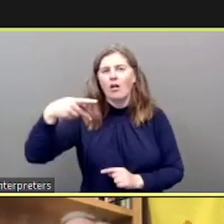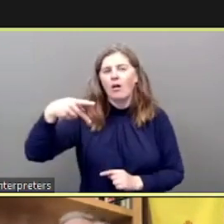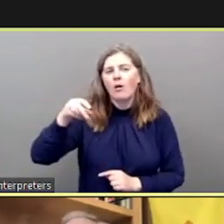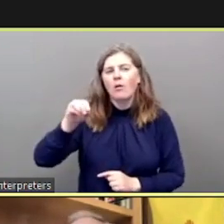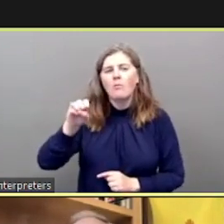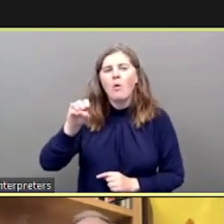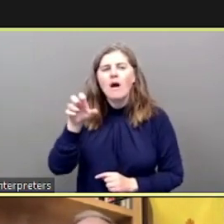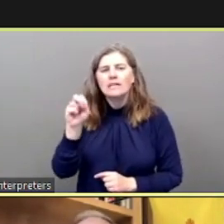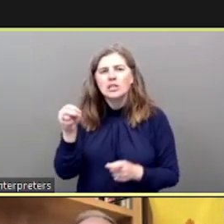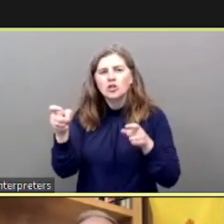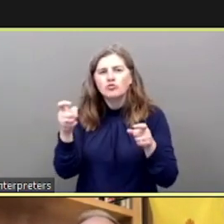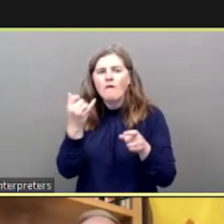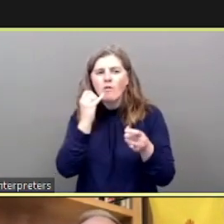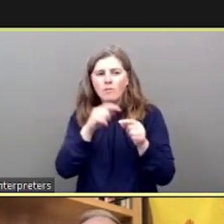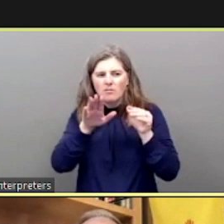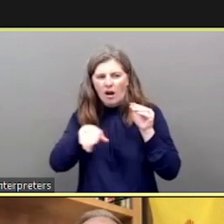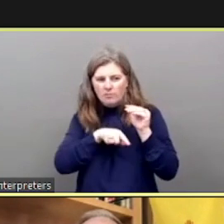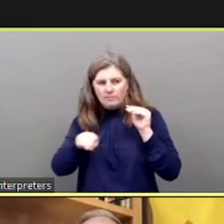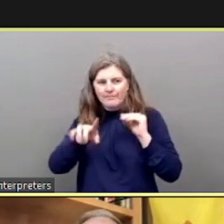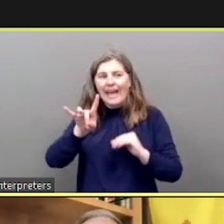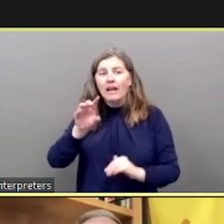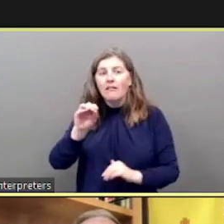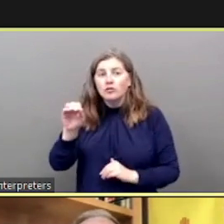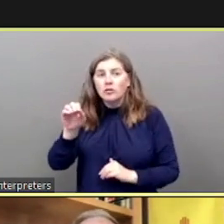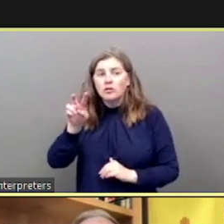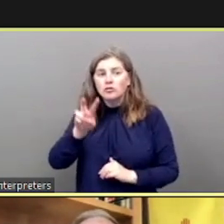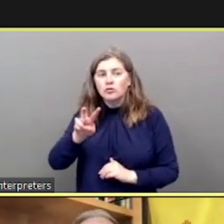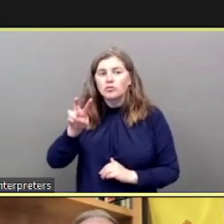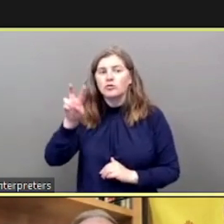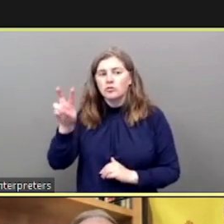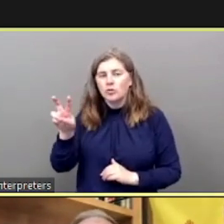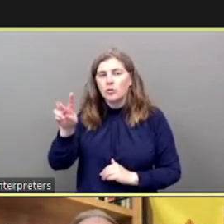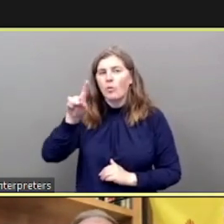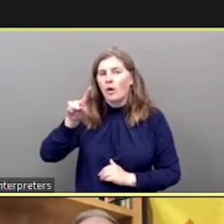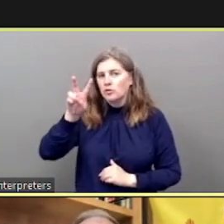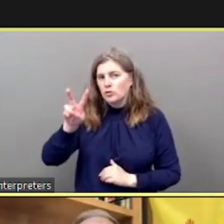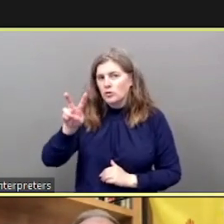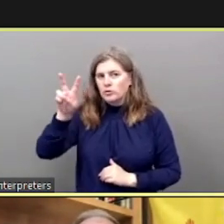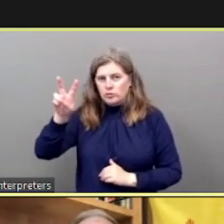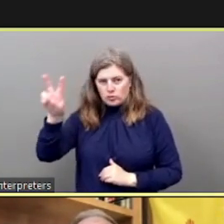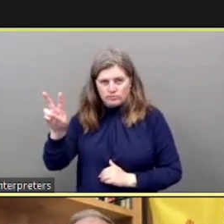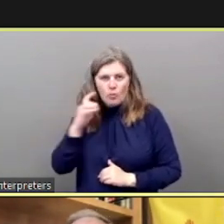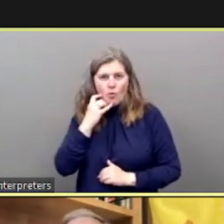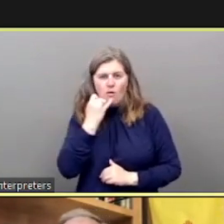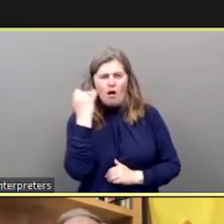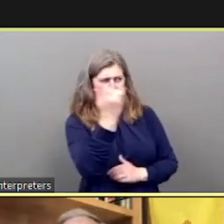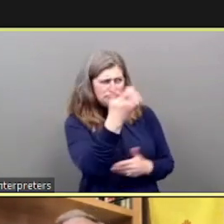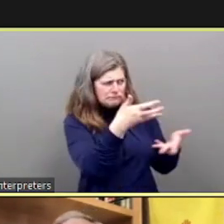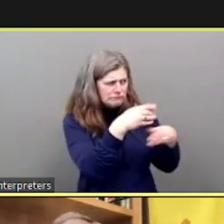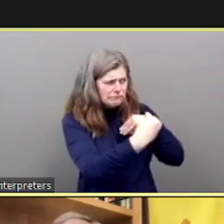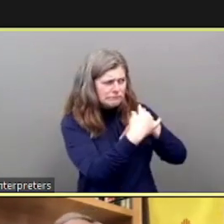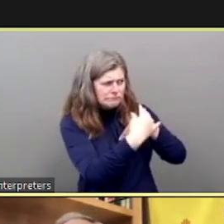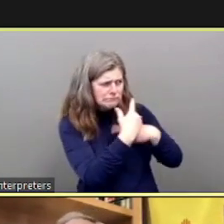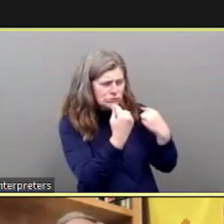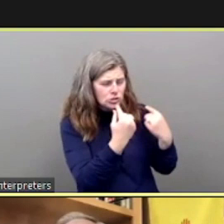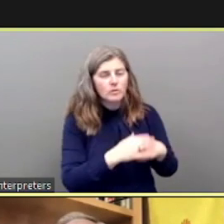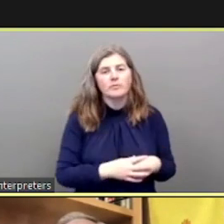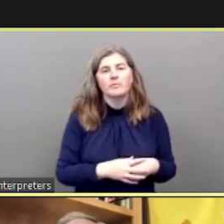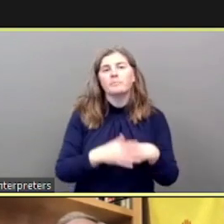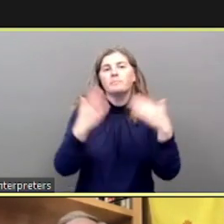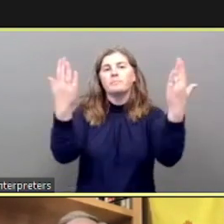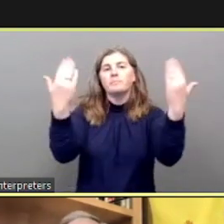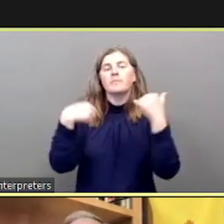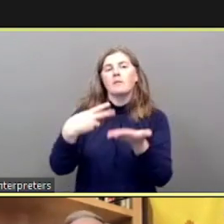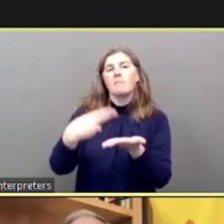listed here near the bottom of the slide, and we'll go from there. Also, I did want to mention that